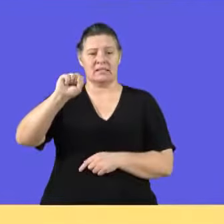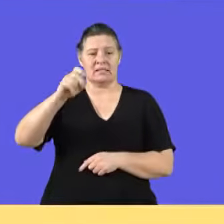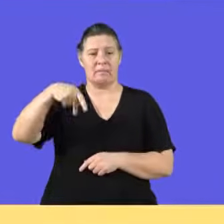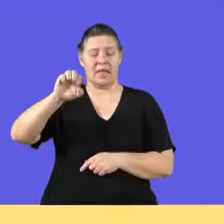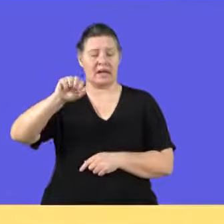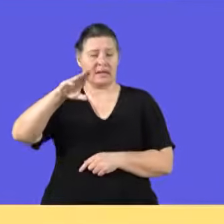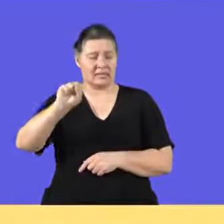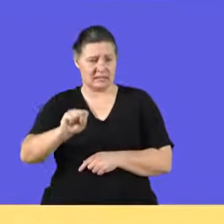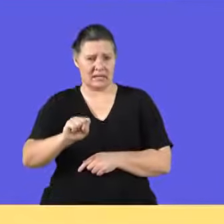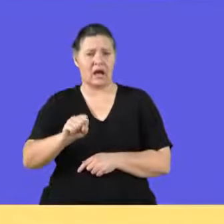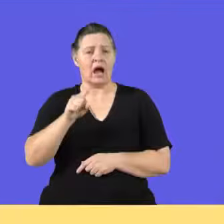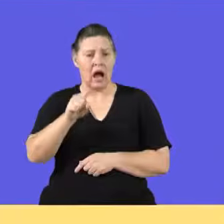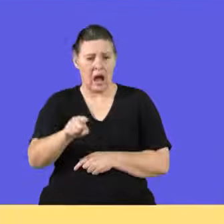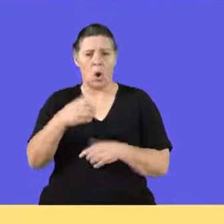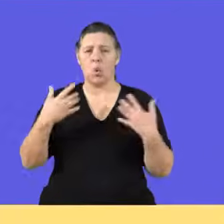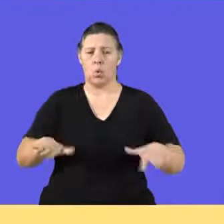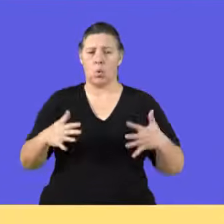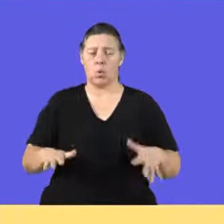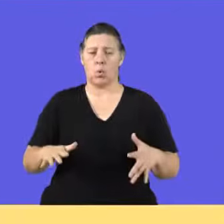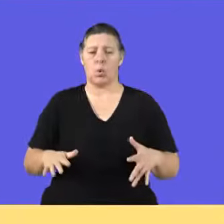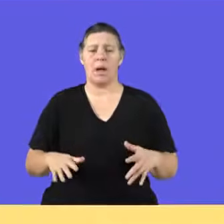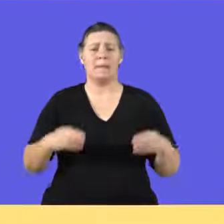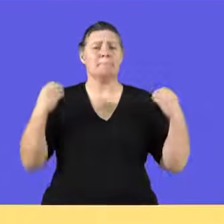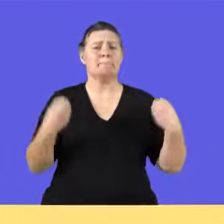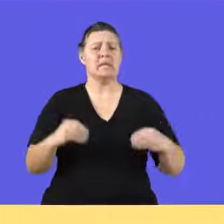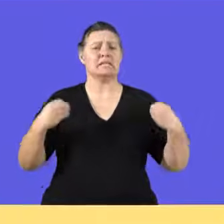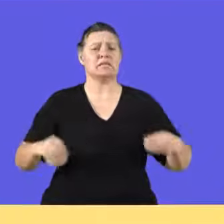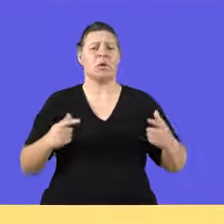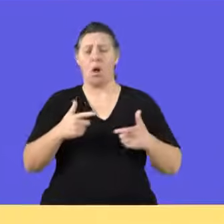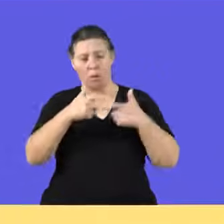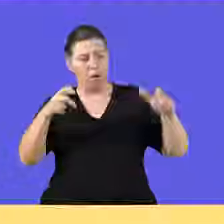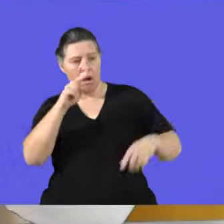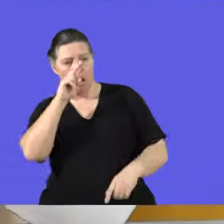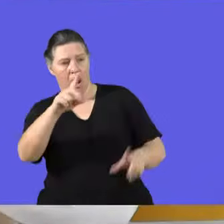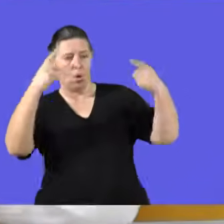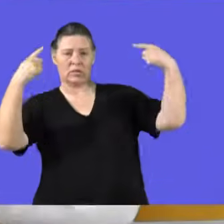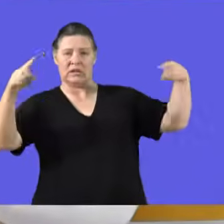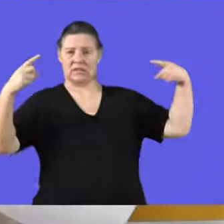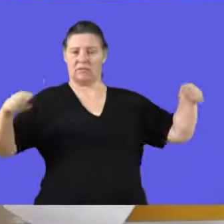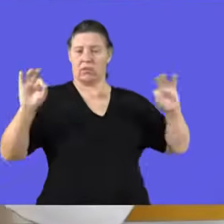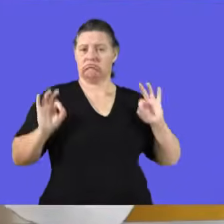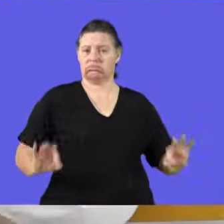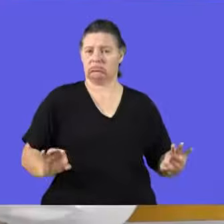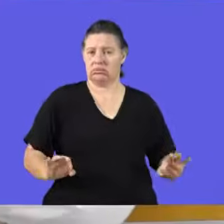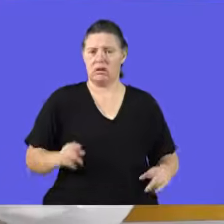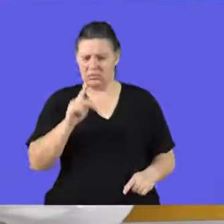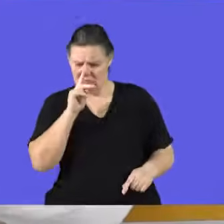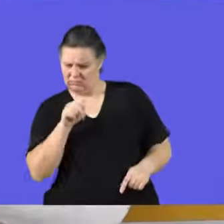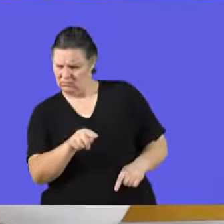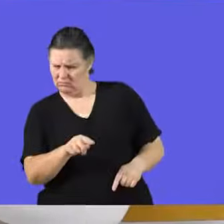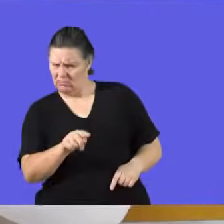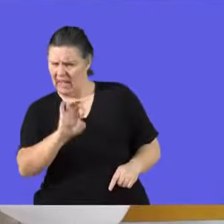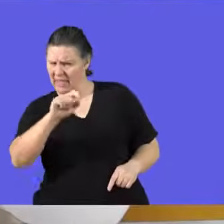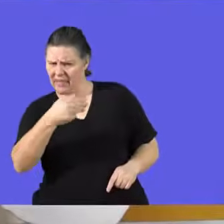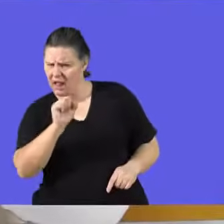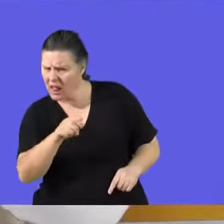been perceived as major success stories in the business realm. In other words, these are businesses that were looked into to check if